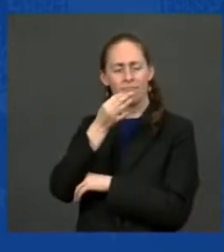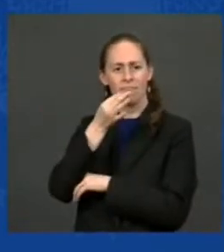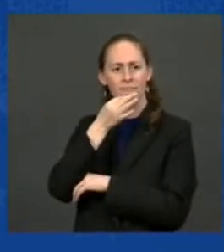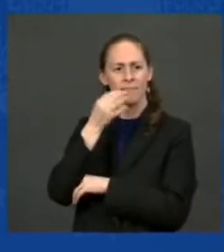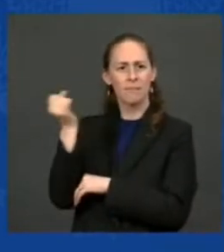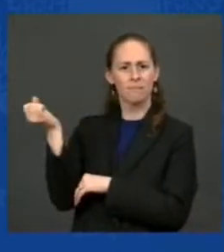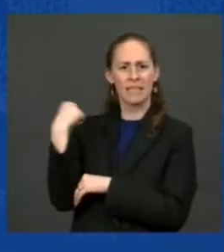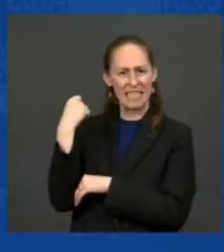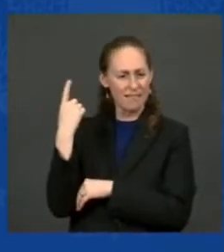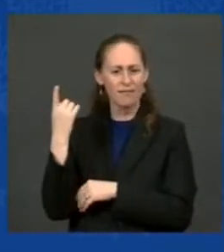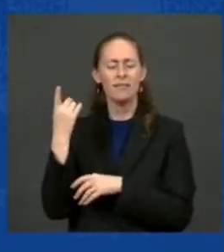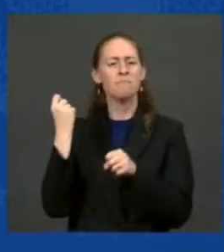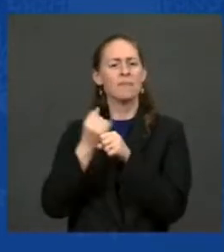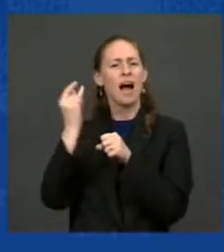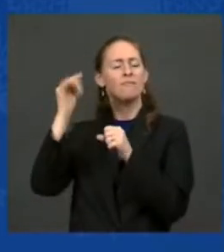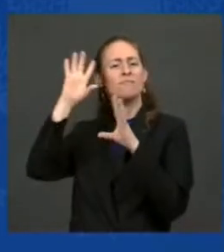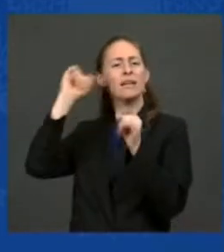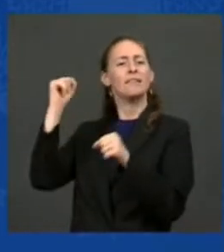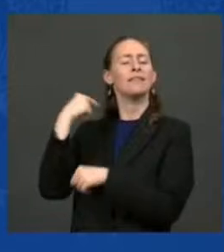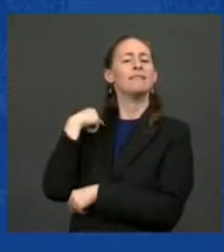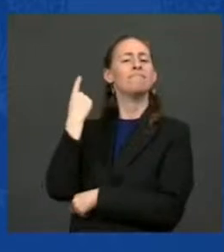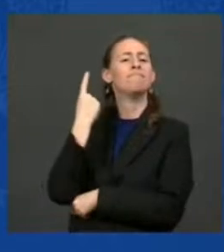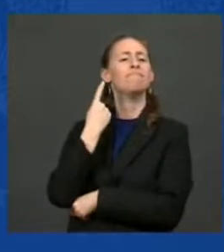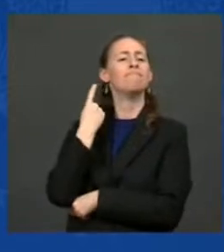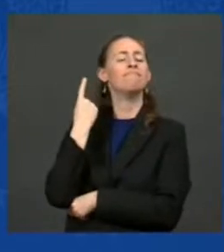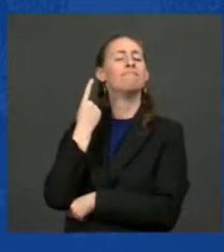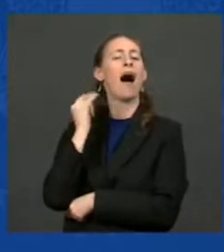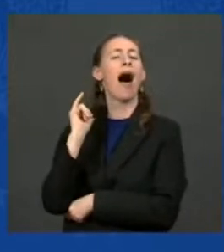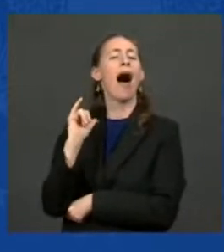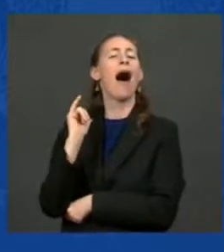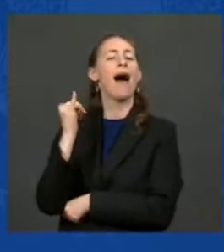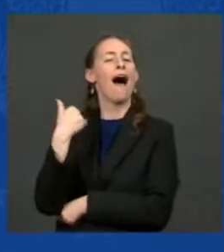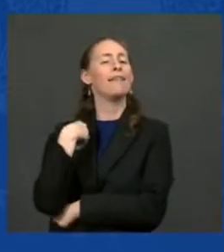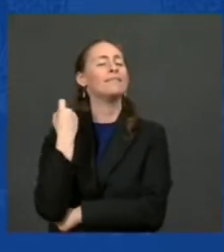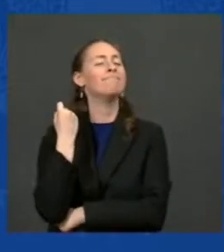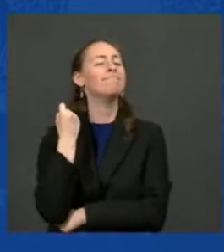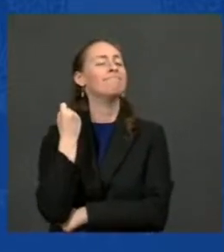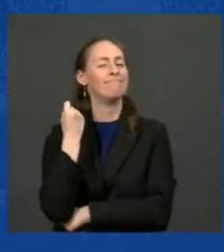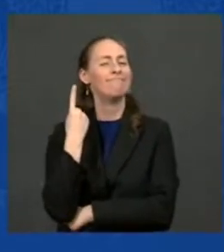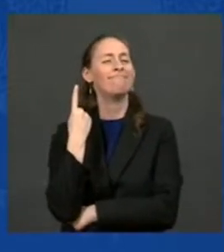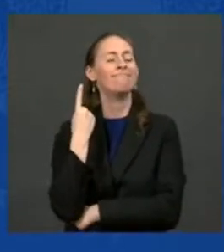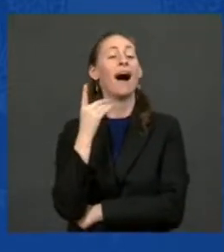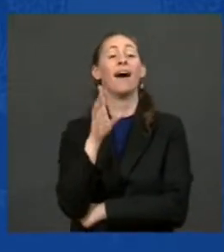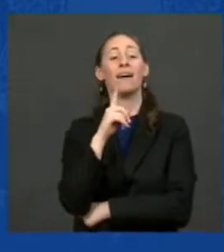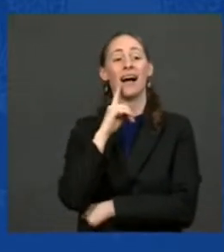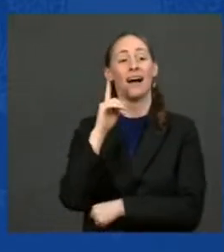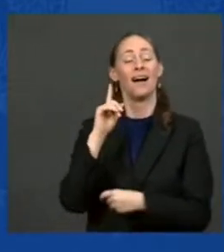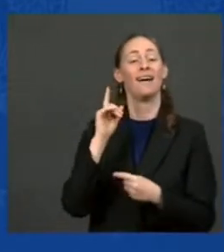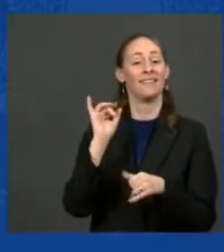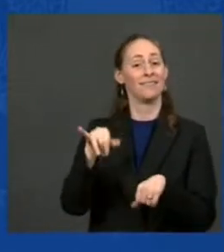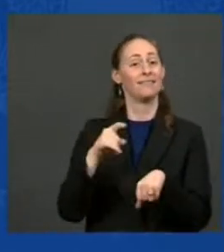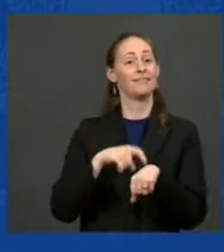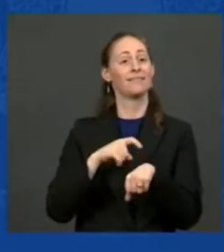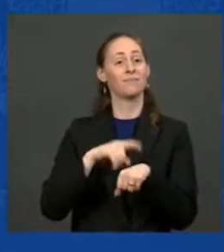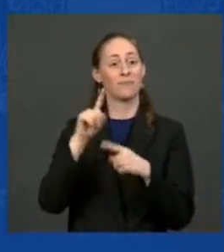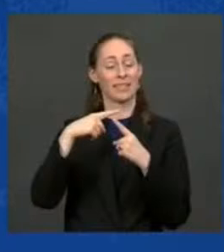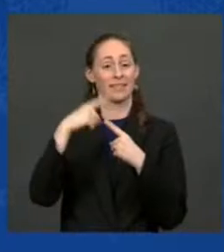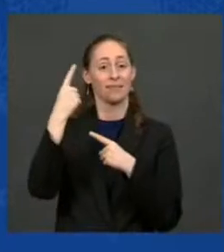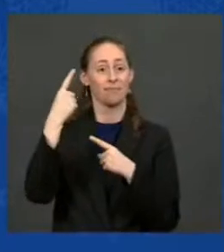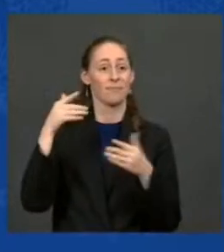then I realized when he'd be introduced by the voice of